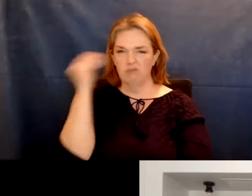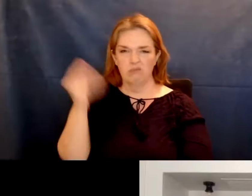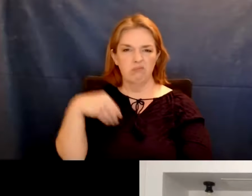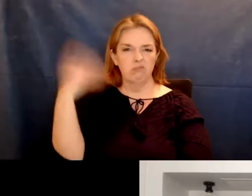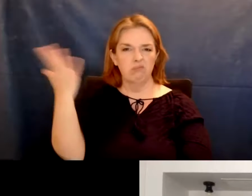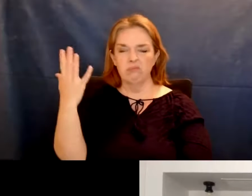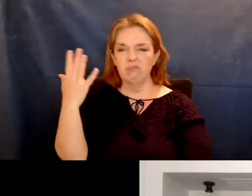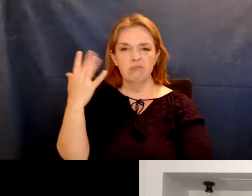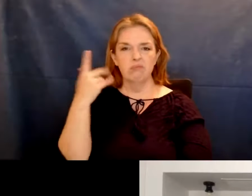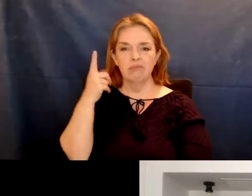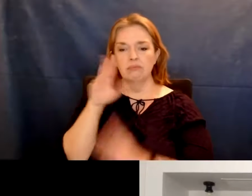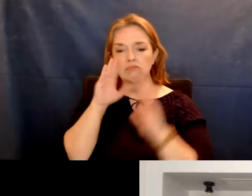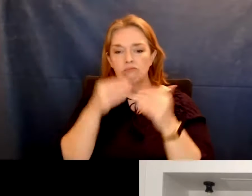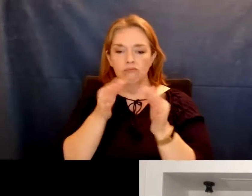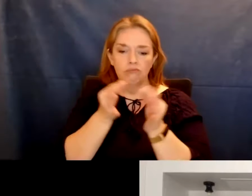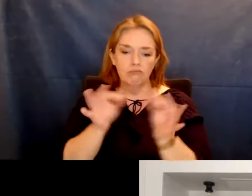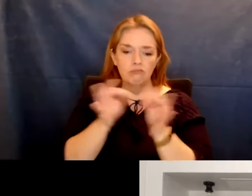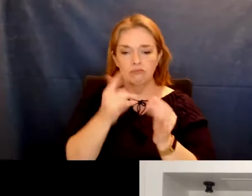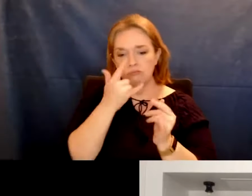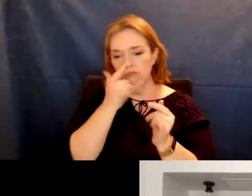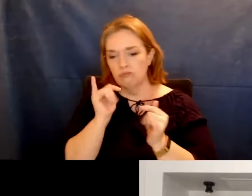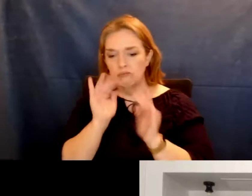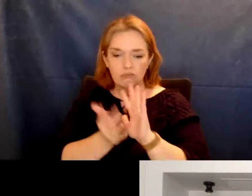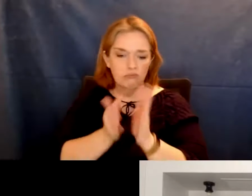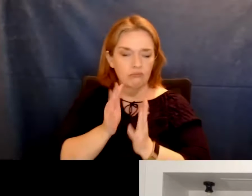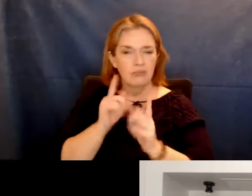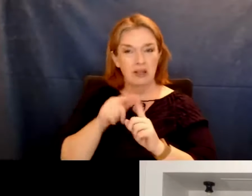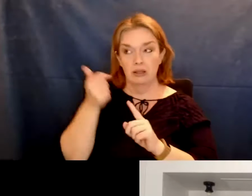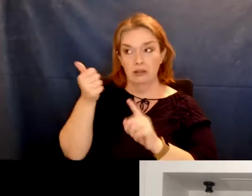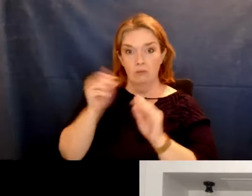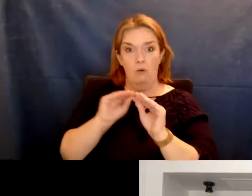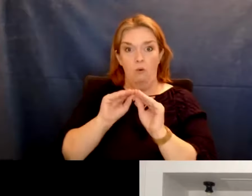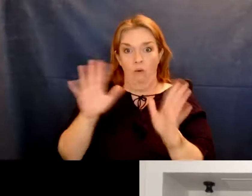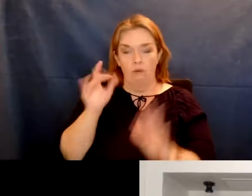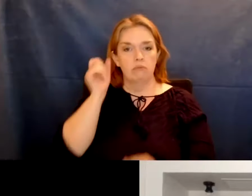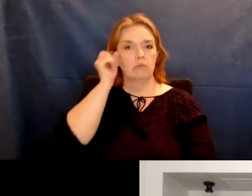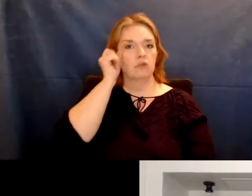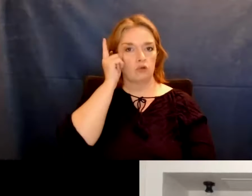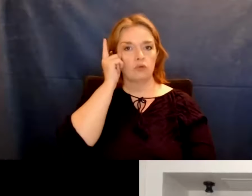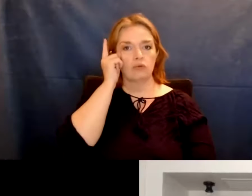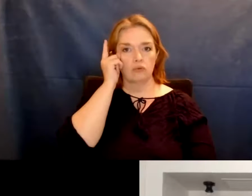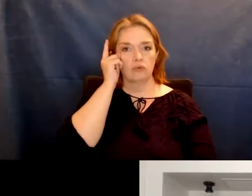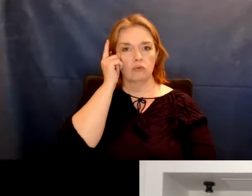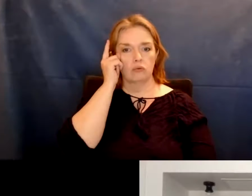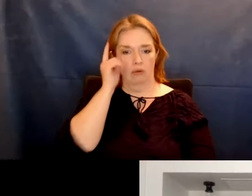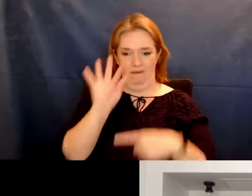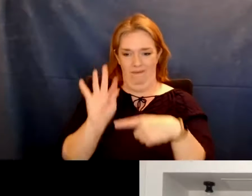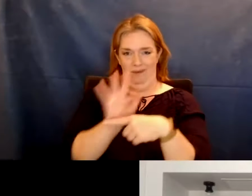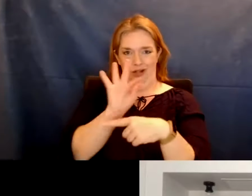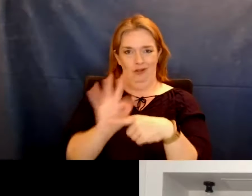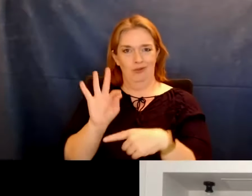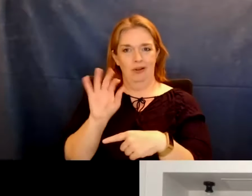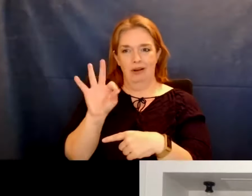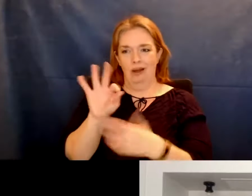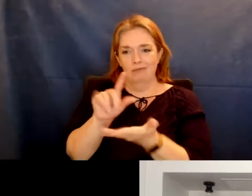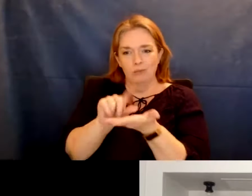language, but clearly understood how text functions,